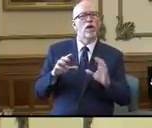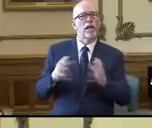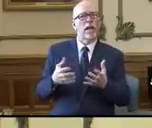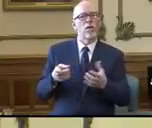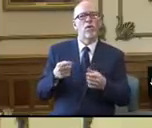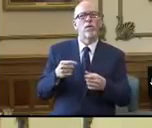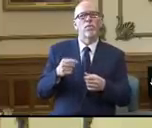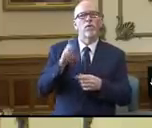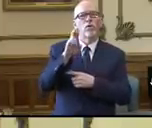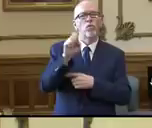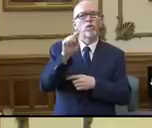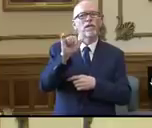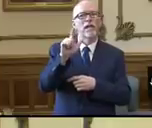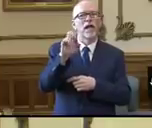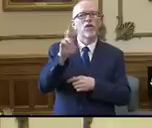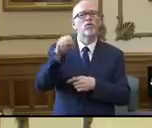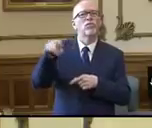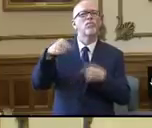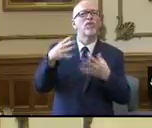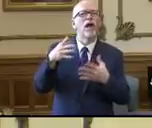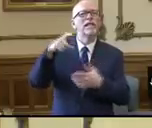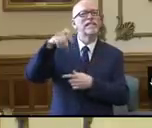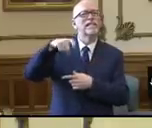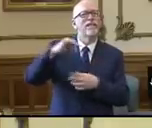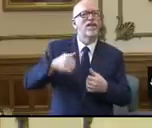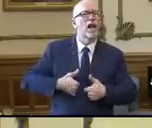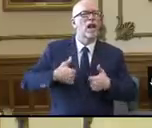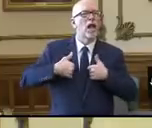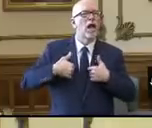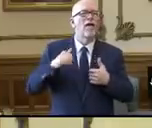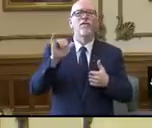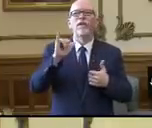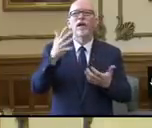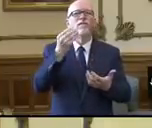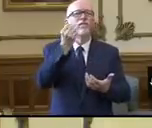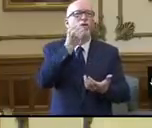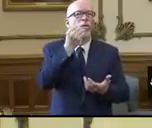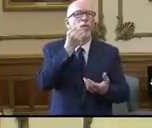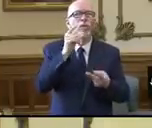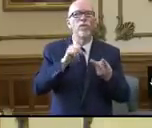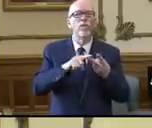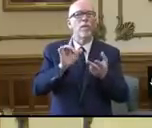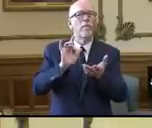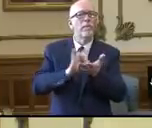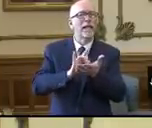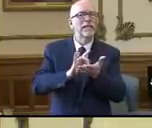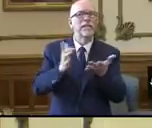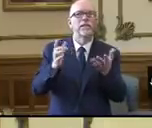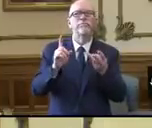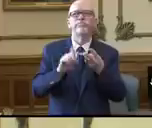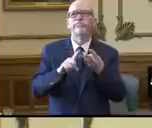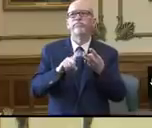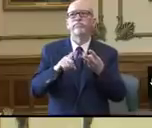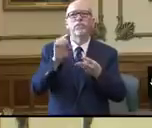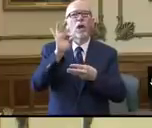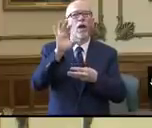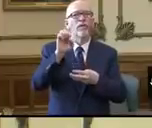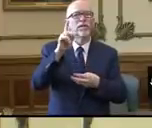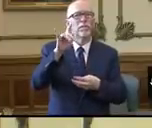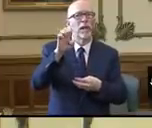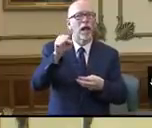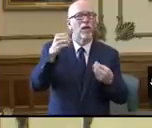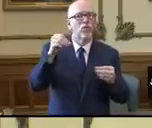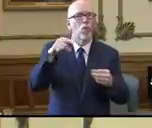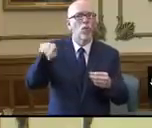is our retailers that provide the necessities of life. So think about food, think about medicine, think about office supply stores